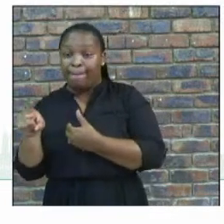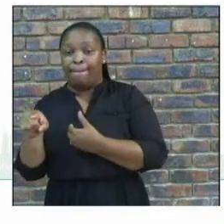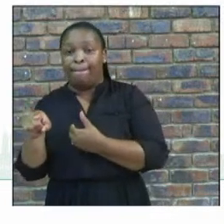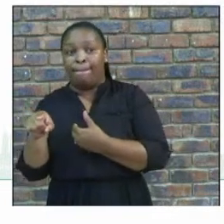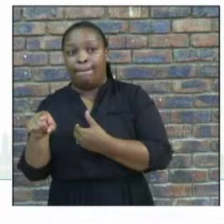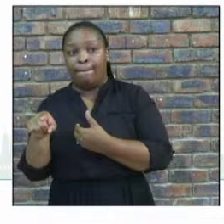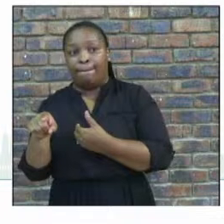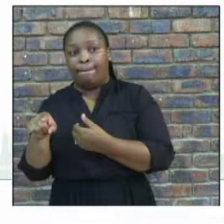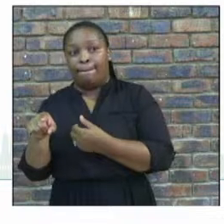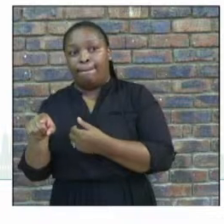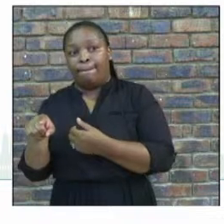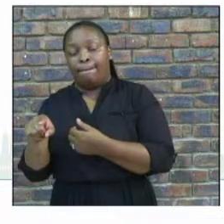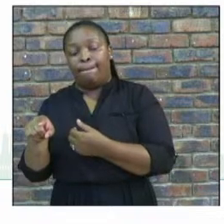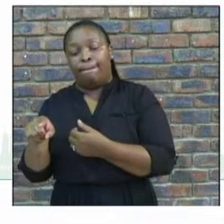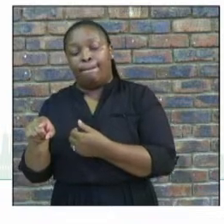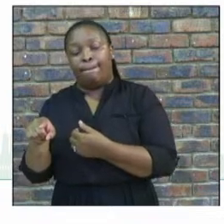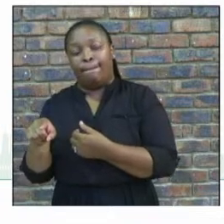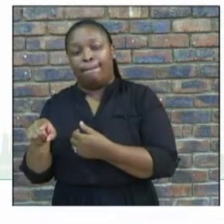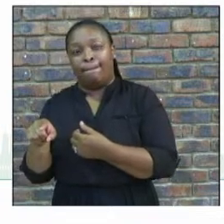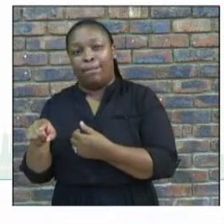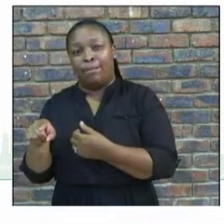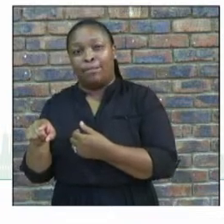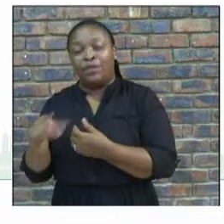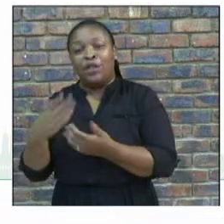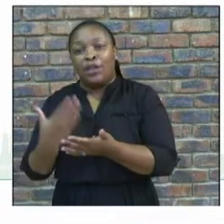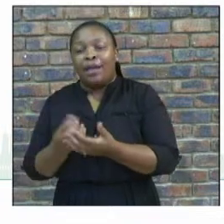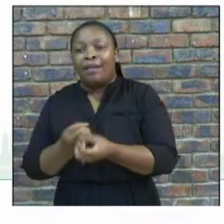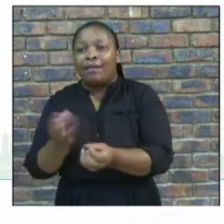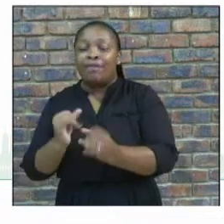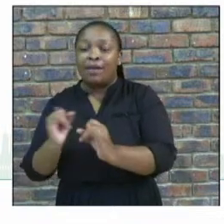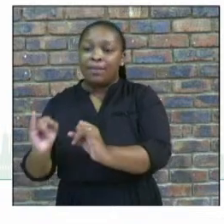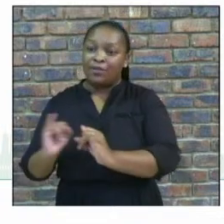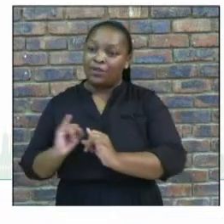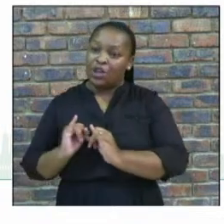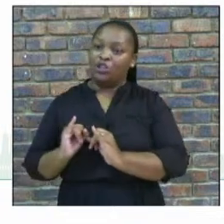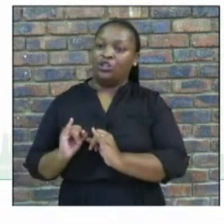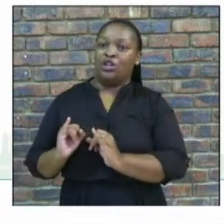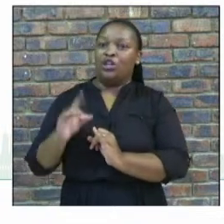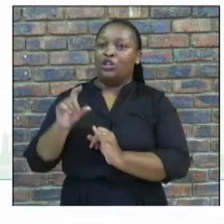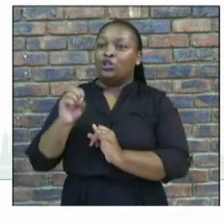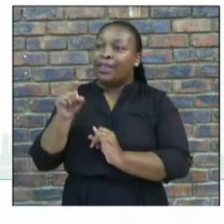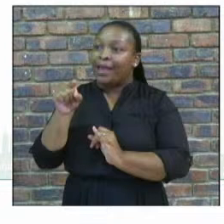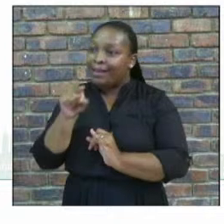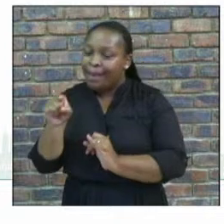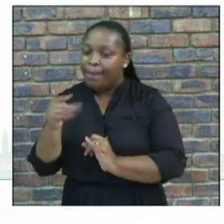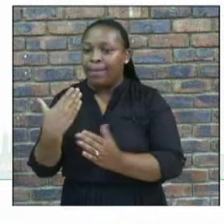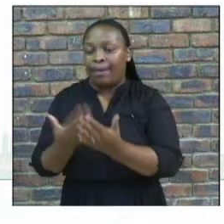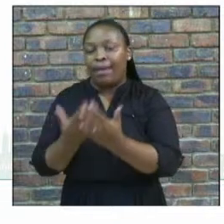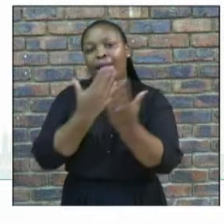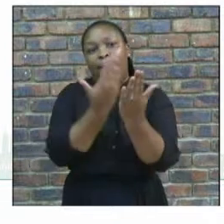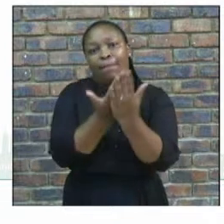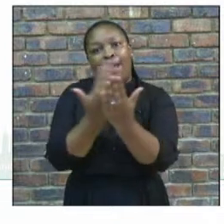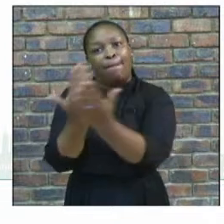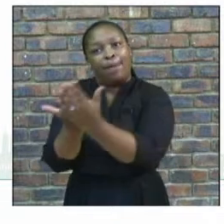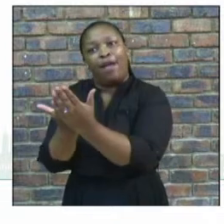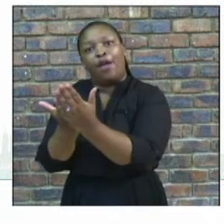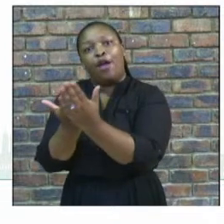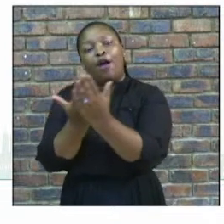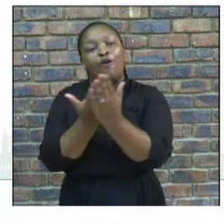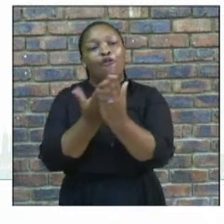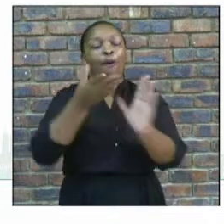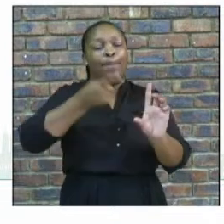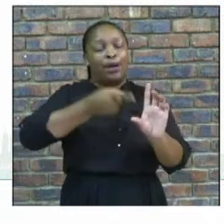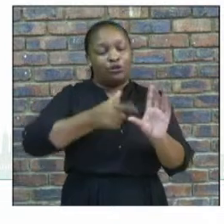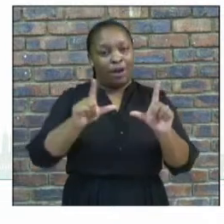them specifically through a notice in the Gazette to apply for petroleum right.